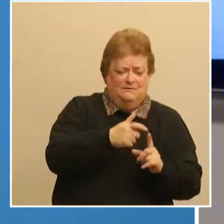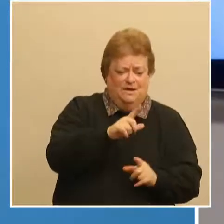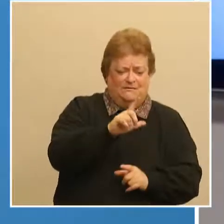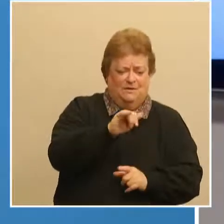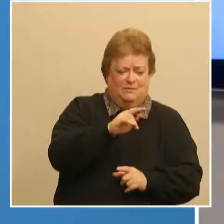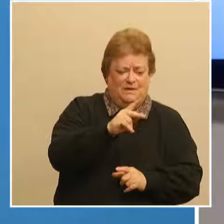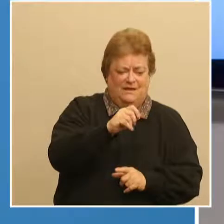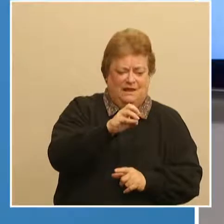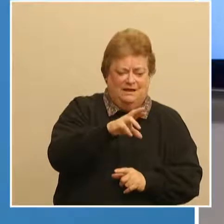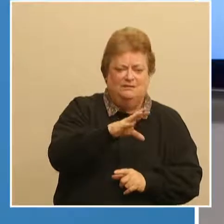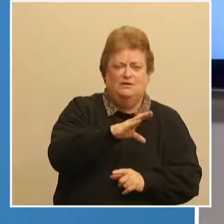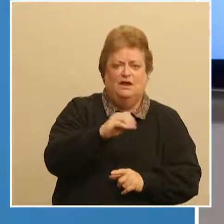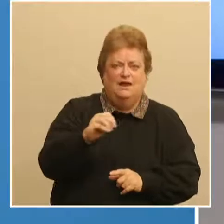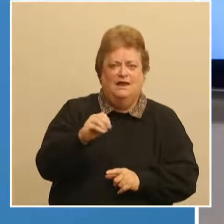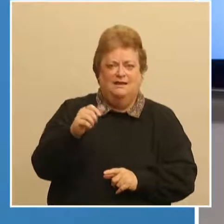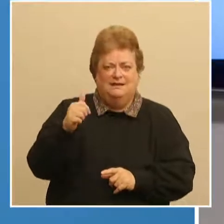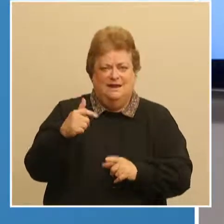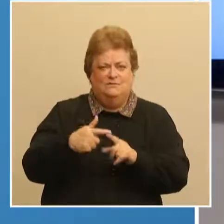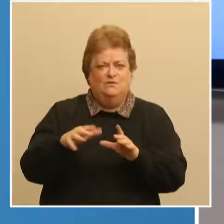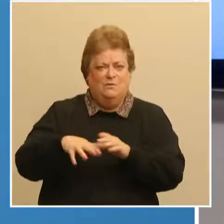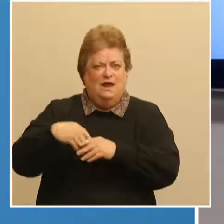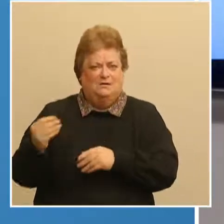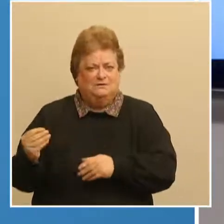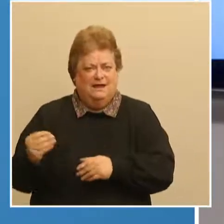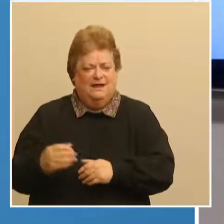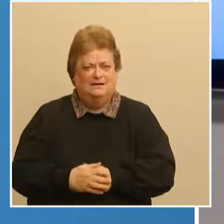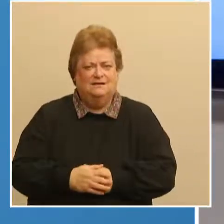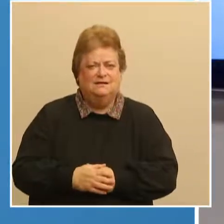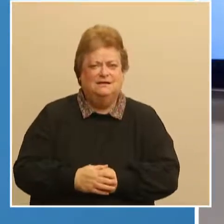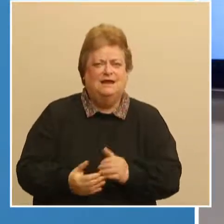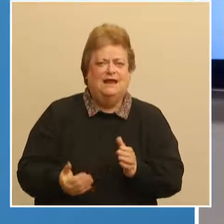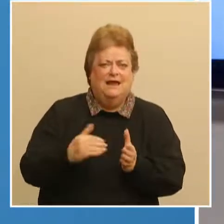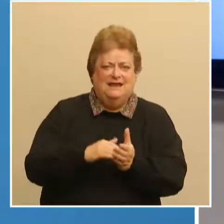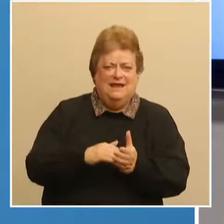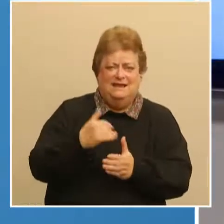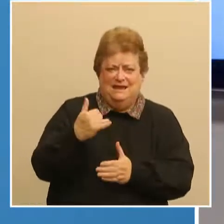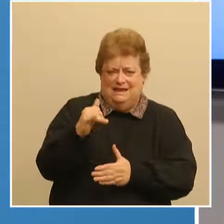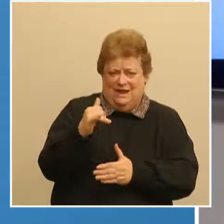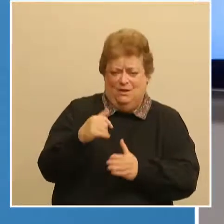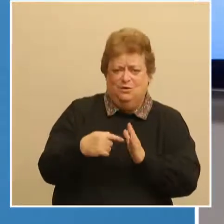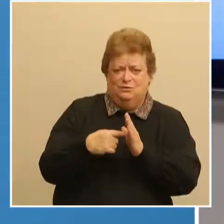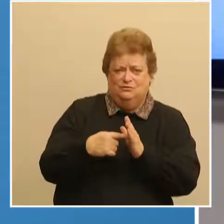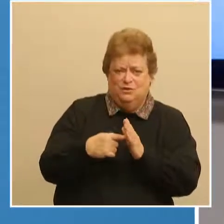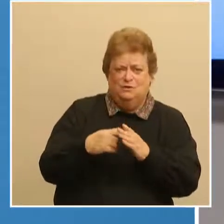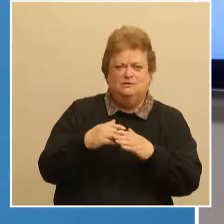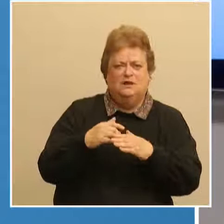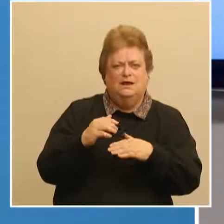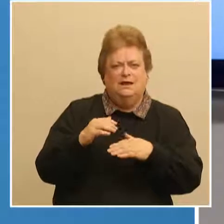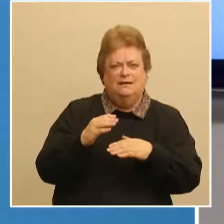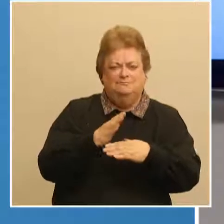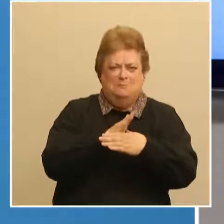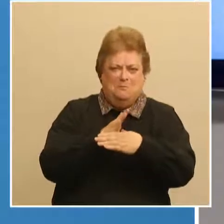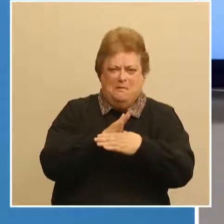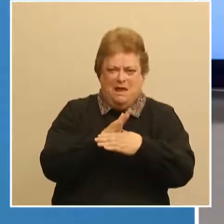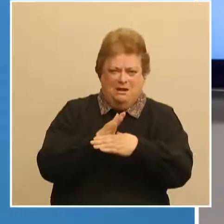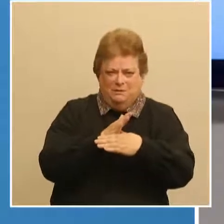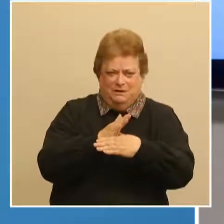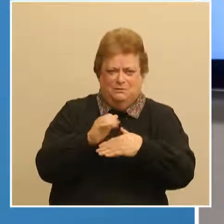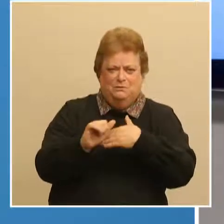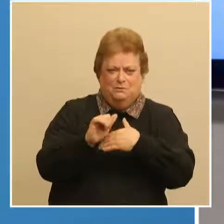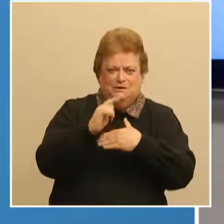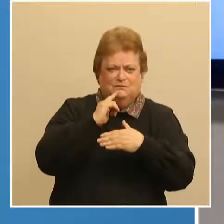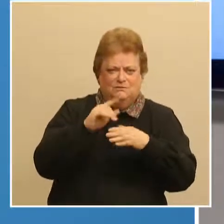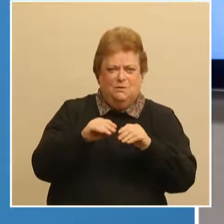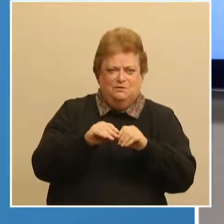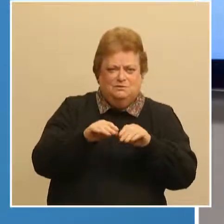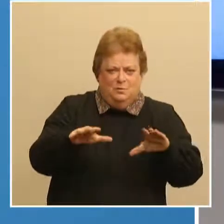and 10 from other communities. Again, our yellow indicates a moderate risk of virus spreading